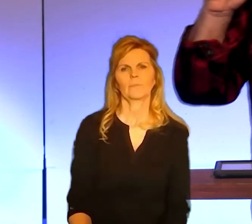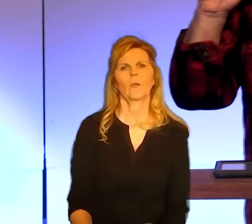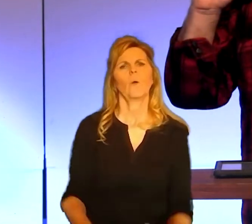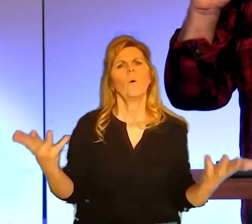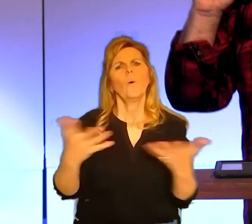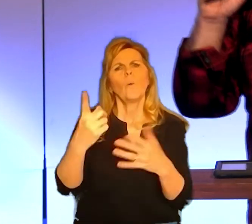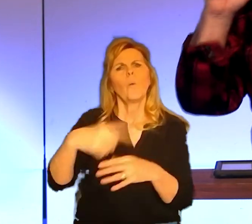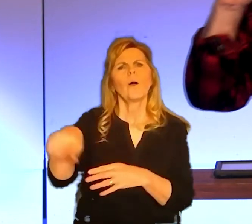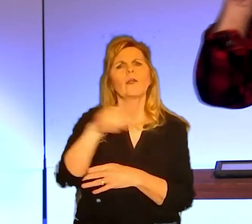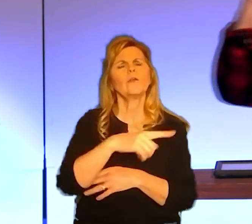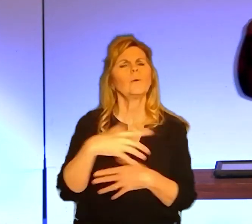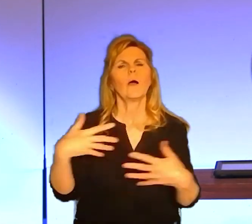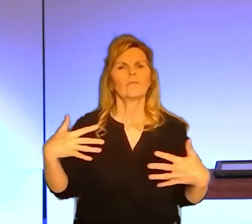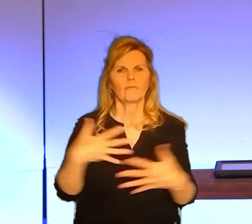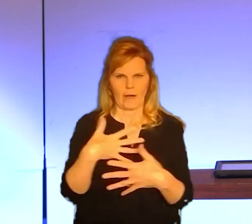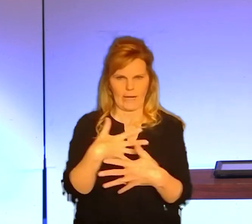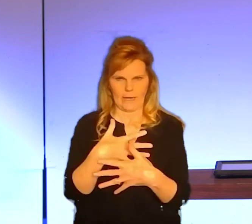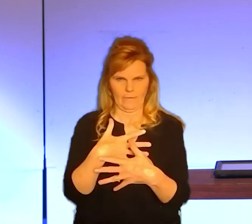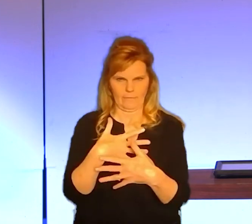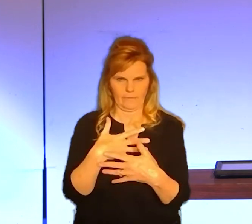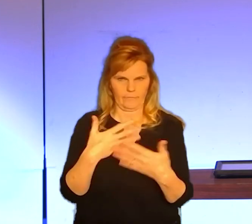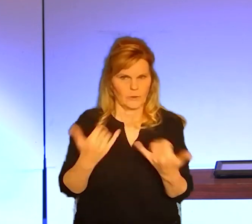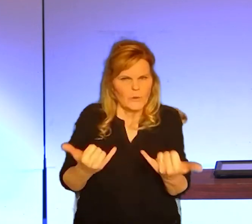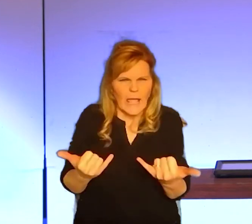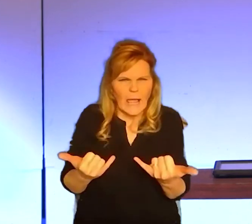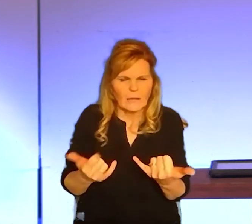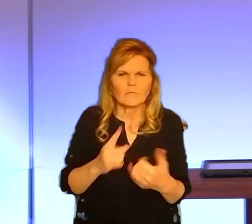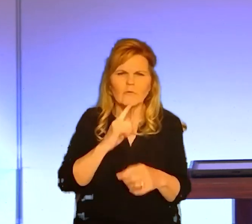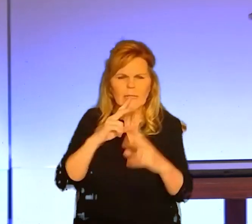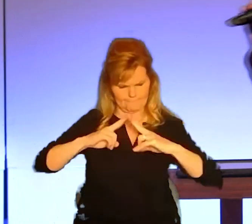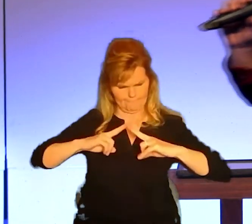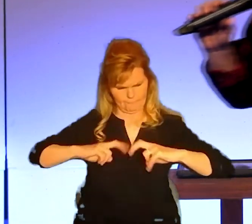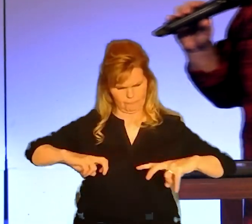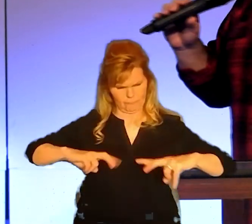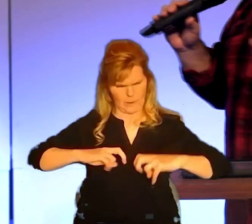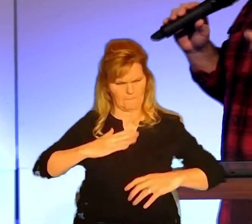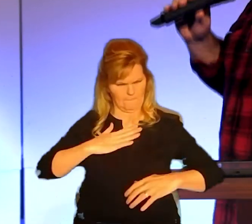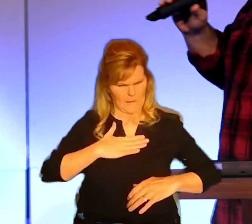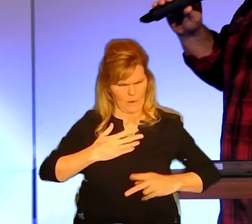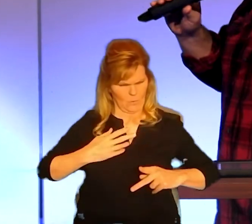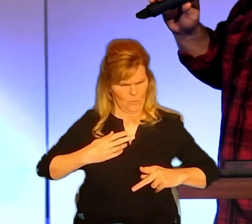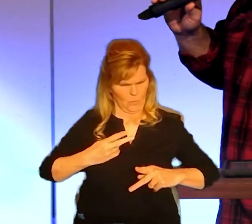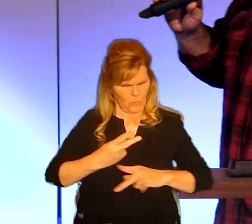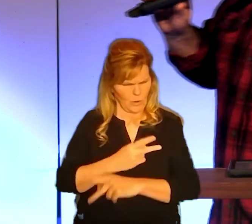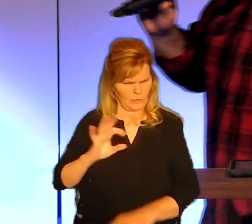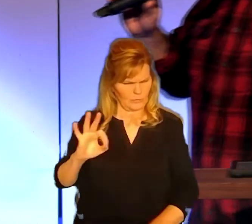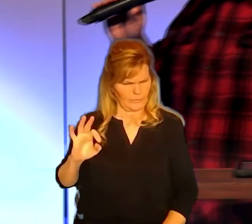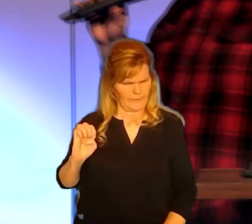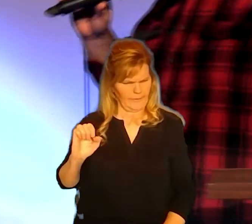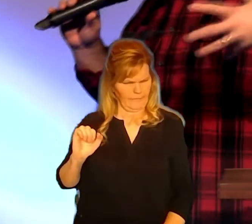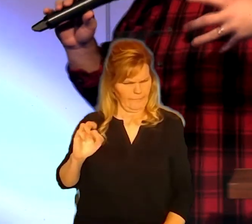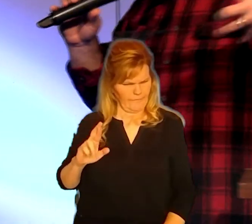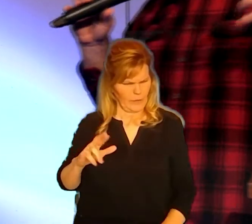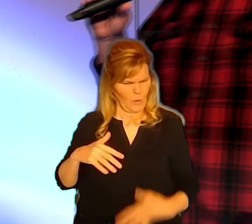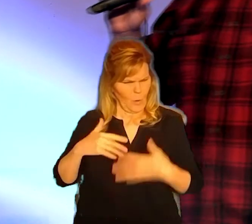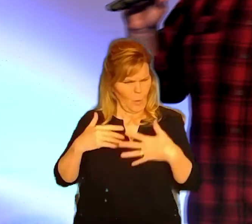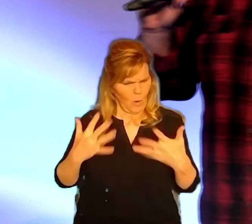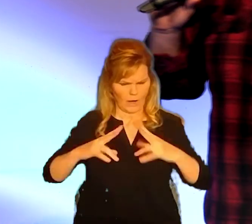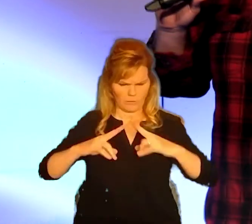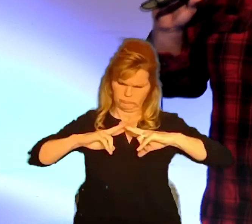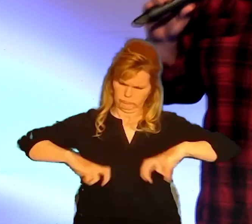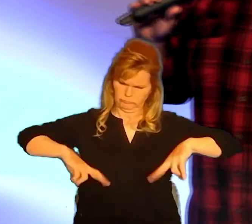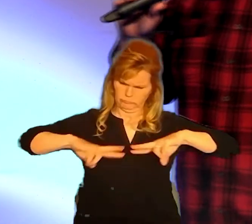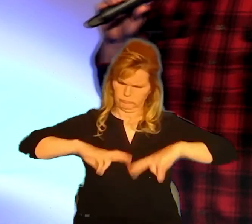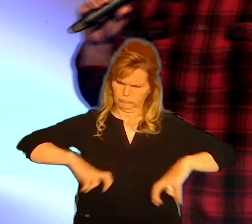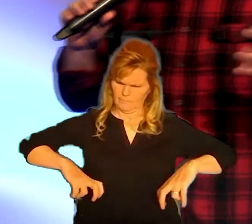you afraid of today? What are you really afraid of? What fears